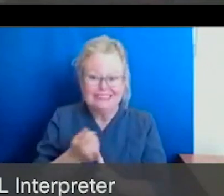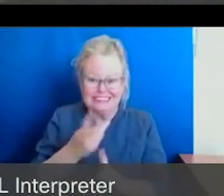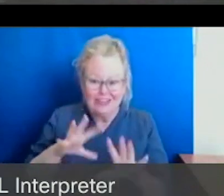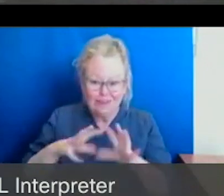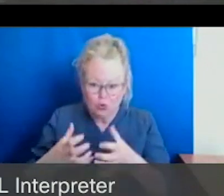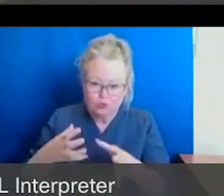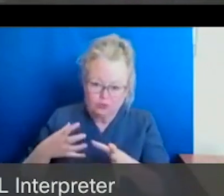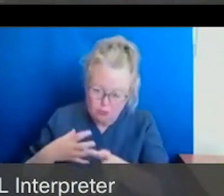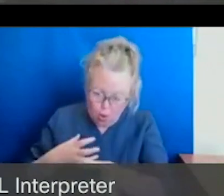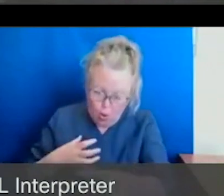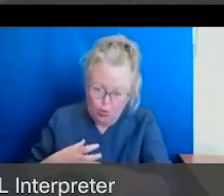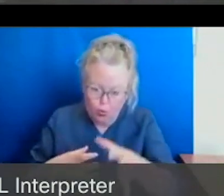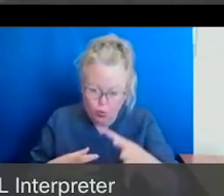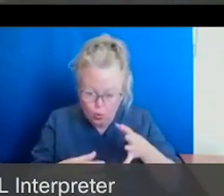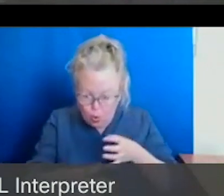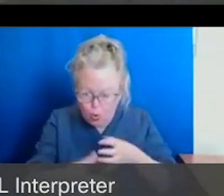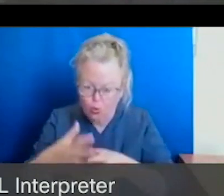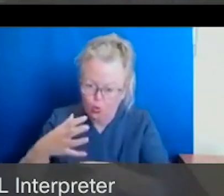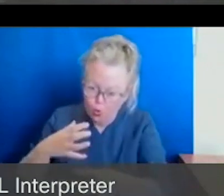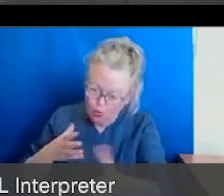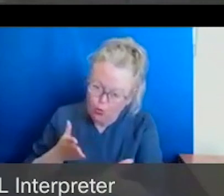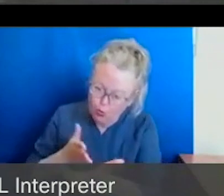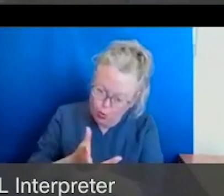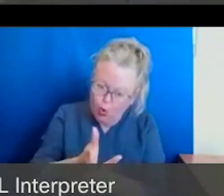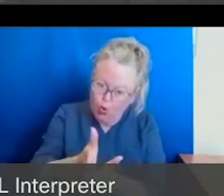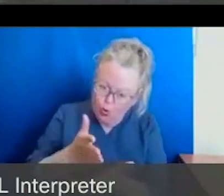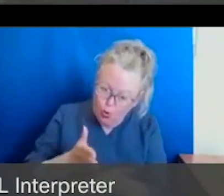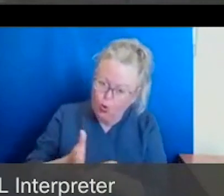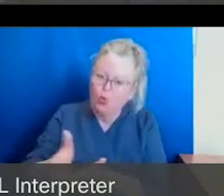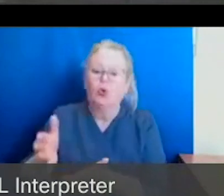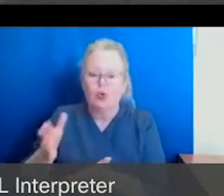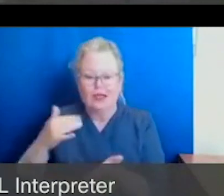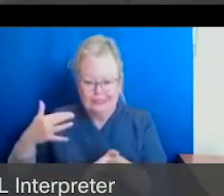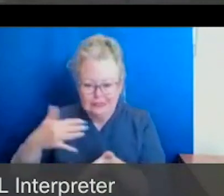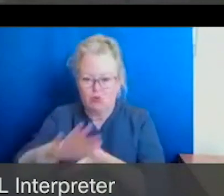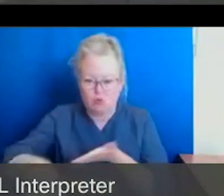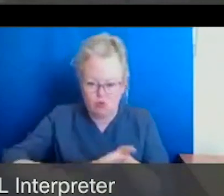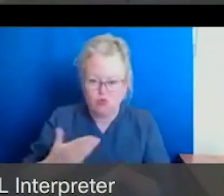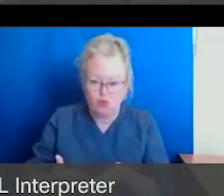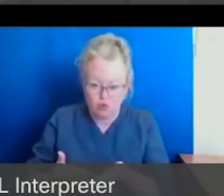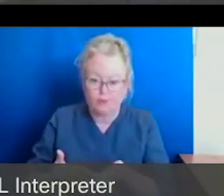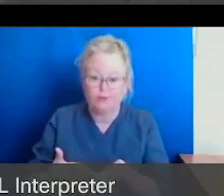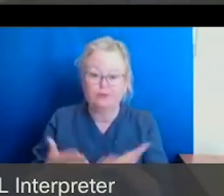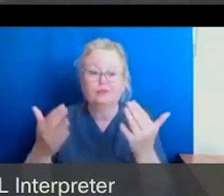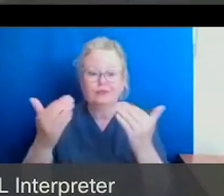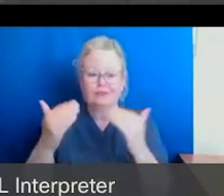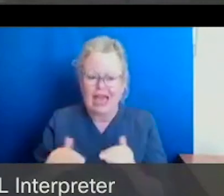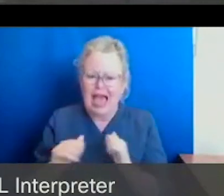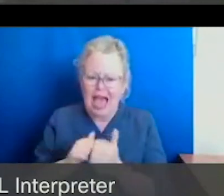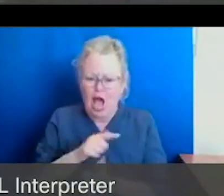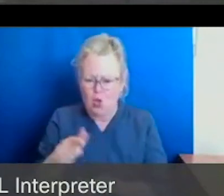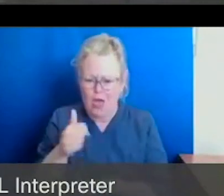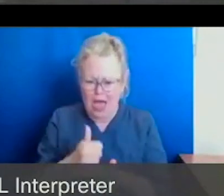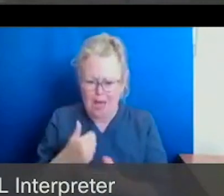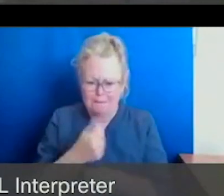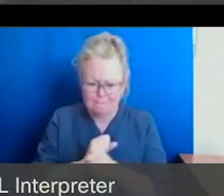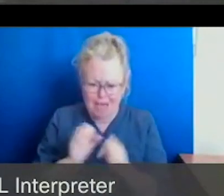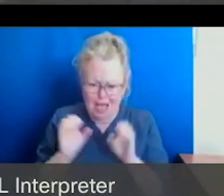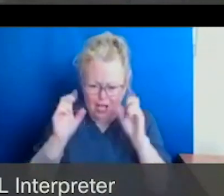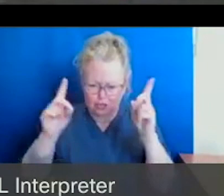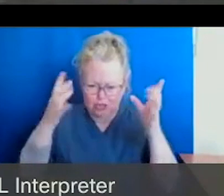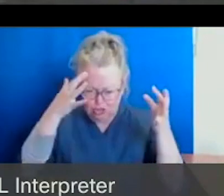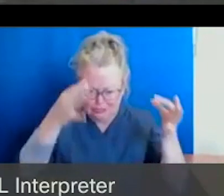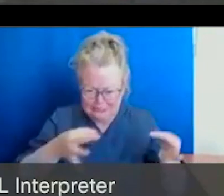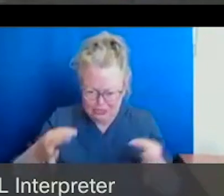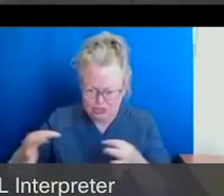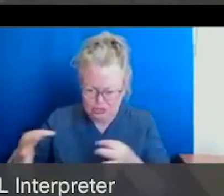Thirdly, we're trying to support work that SEAs want done because they need to make decisions. And so this type of work is to have